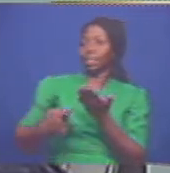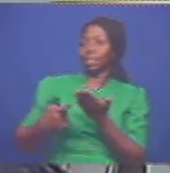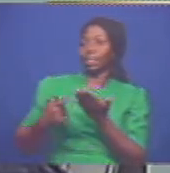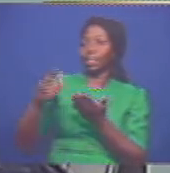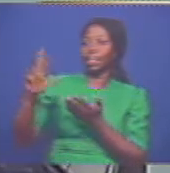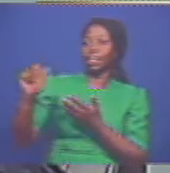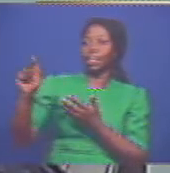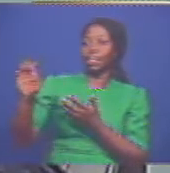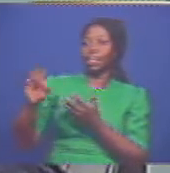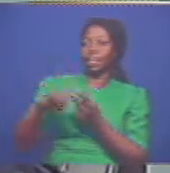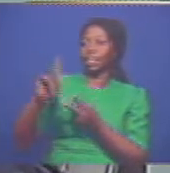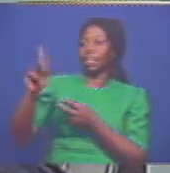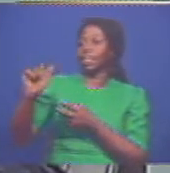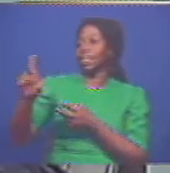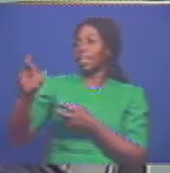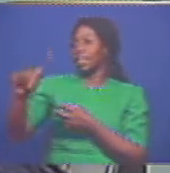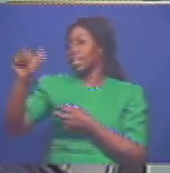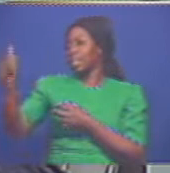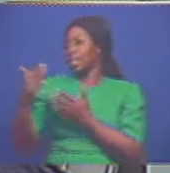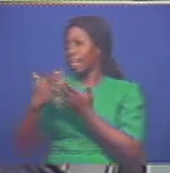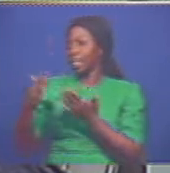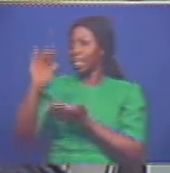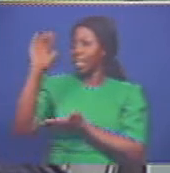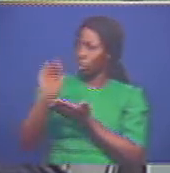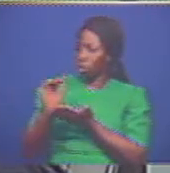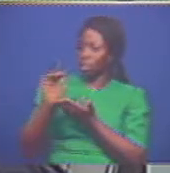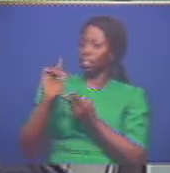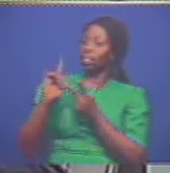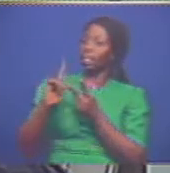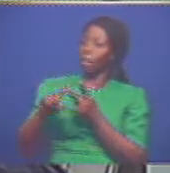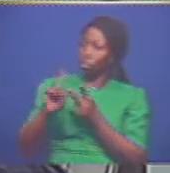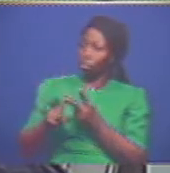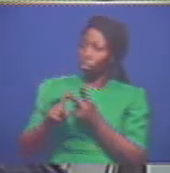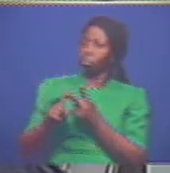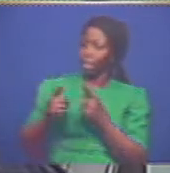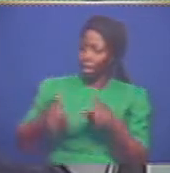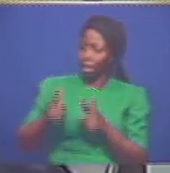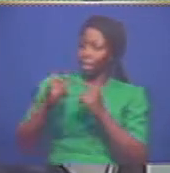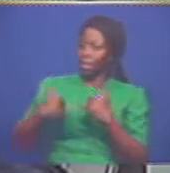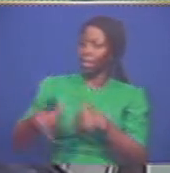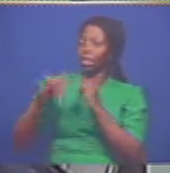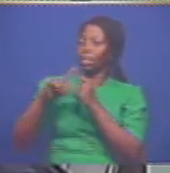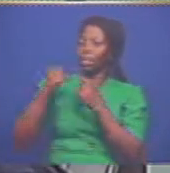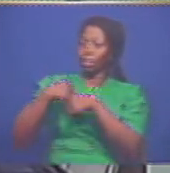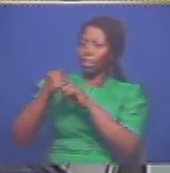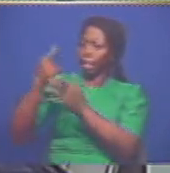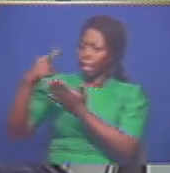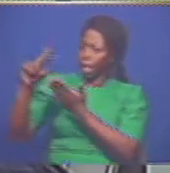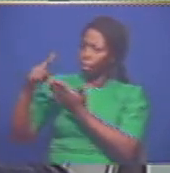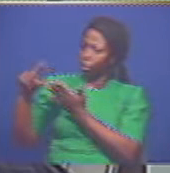the KRA and other stuff, to reduce it. Number two, let's try to make the approvals